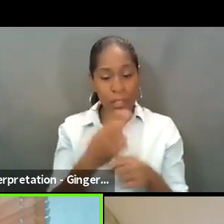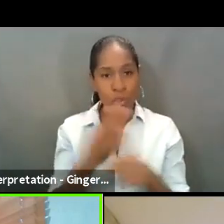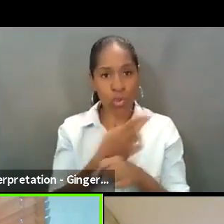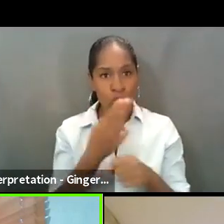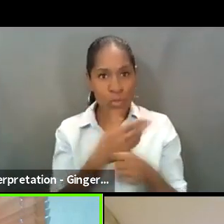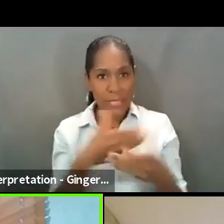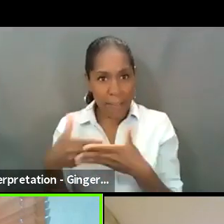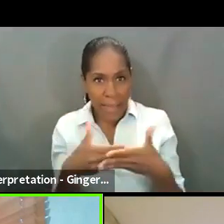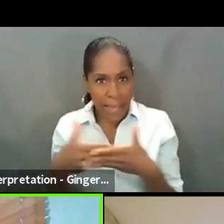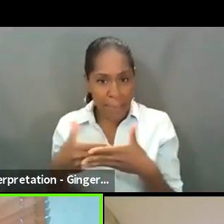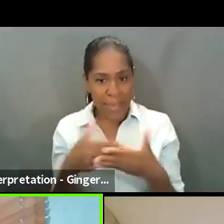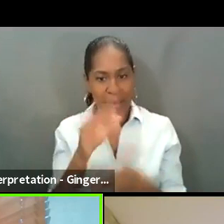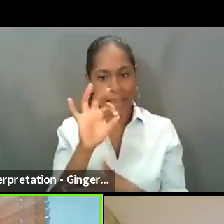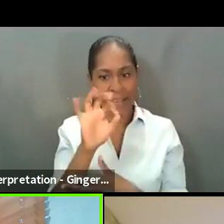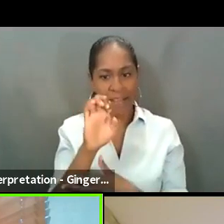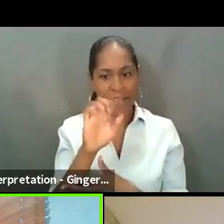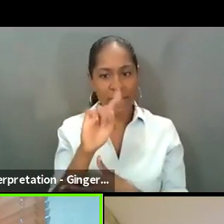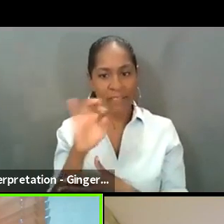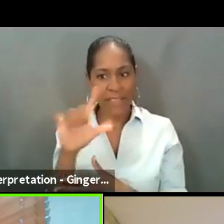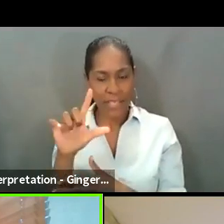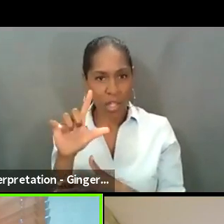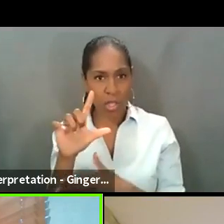some of our